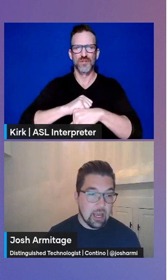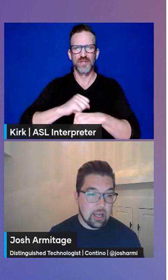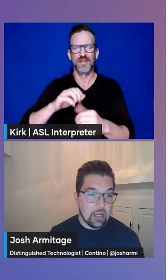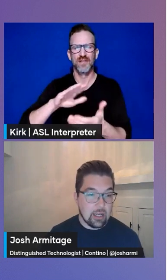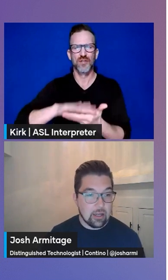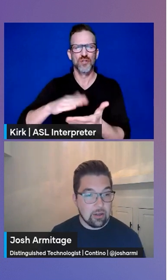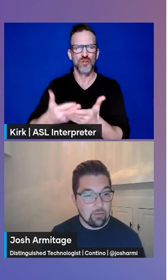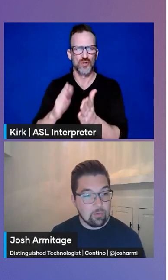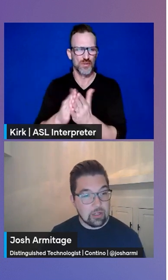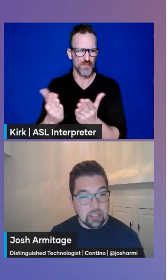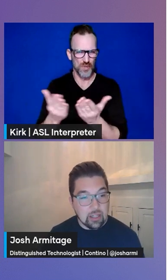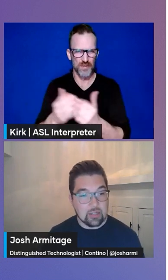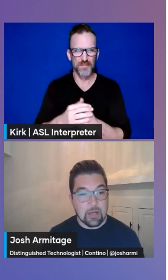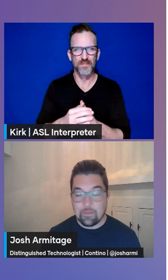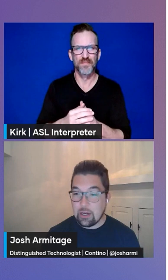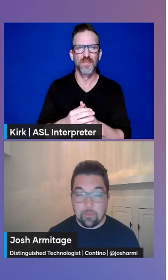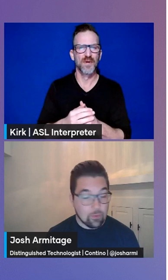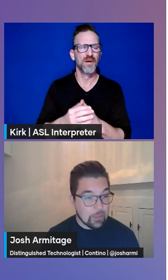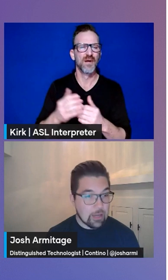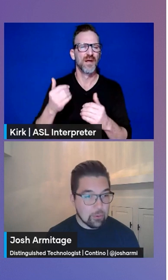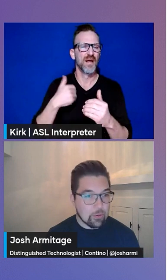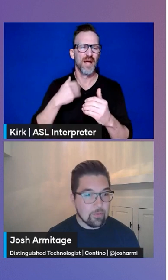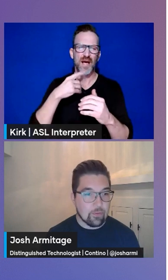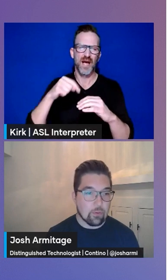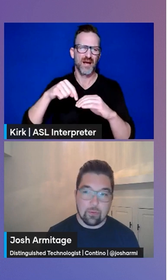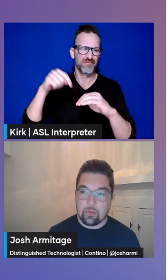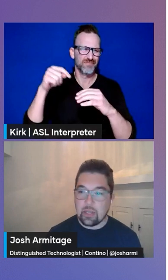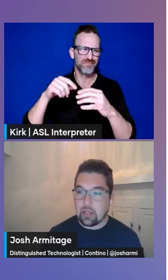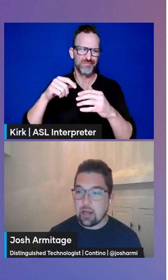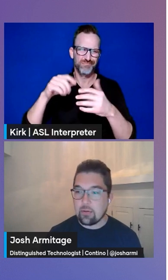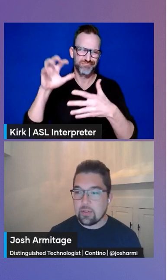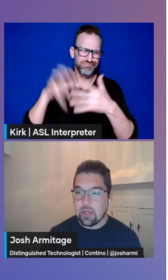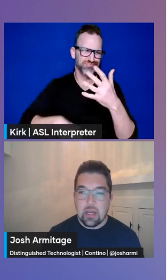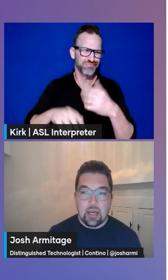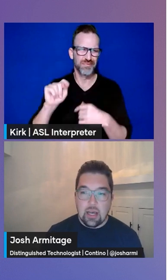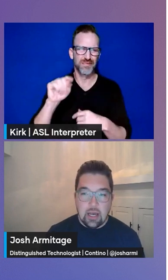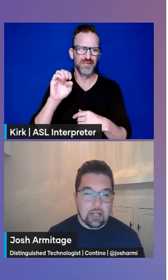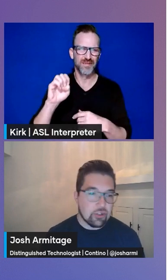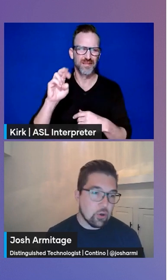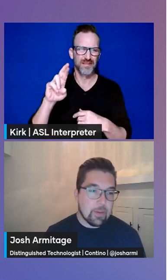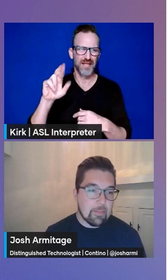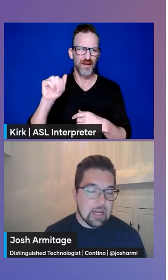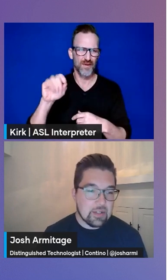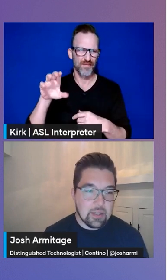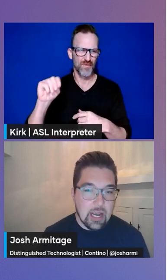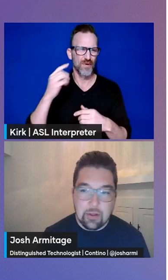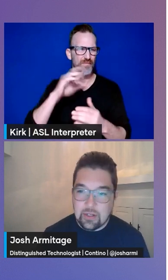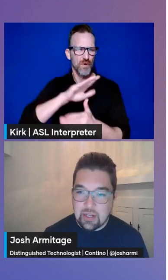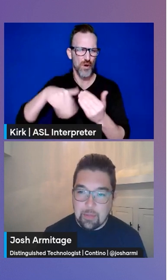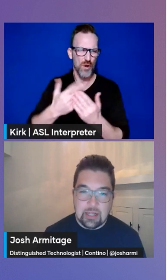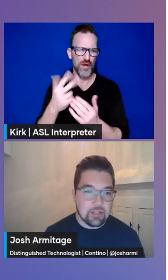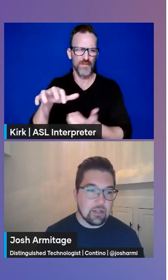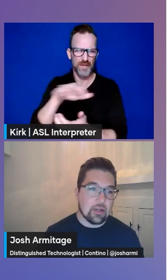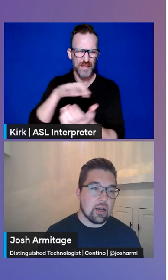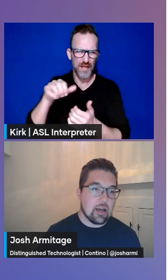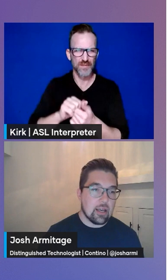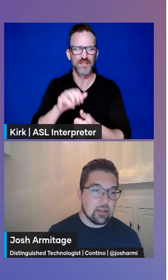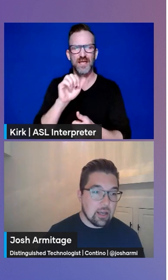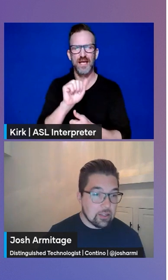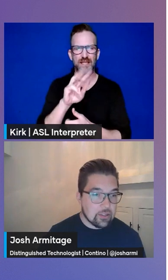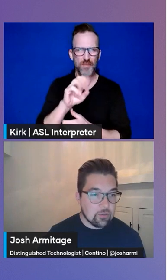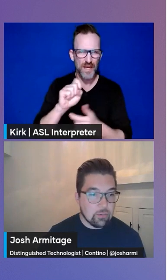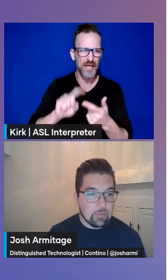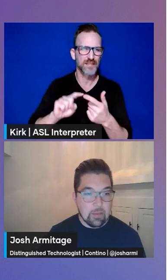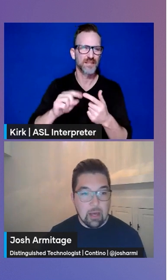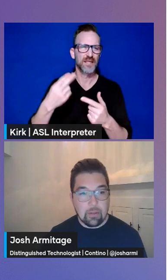is a ridiculous amount of Terraform in that book for all three clouds. HashiCorp Ambassador, AWS Ambassador. I